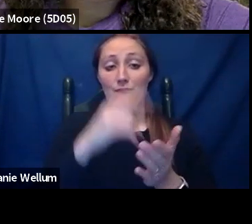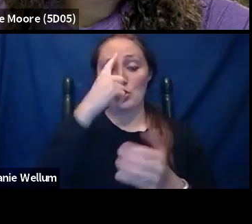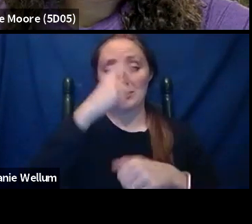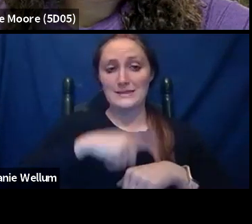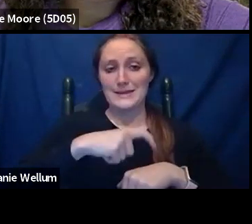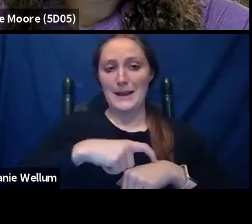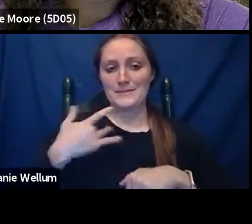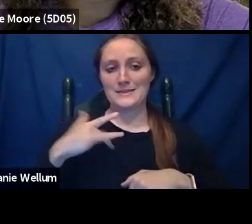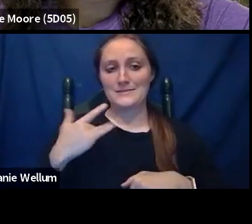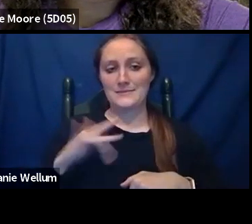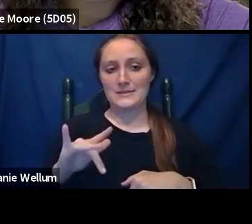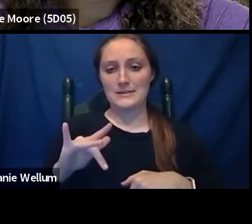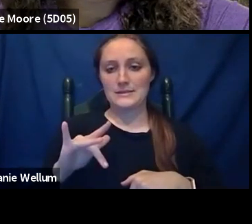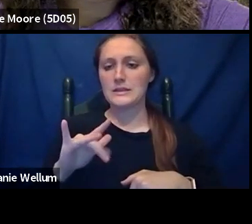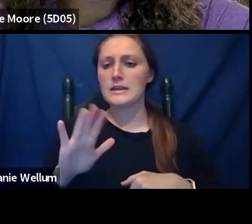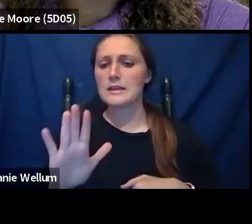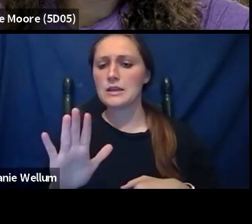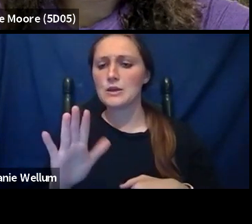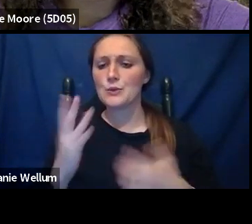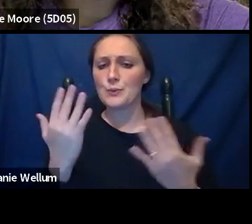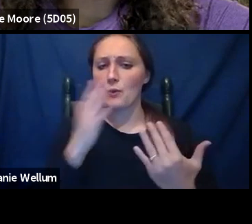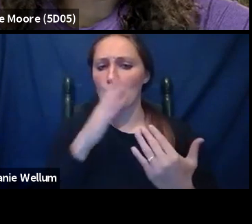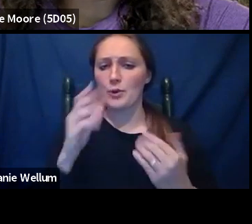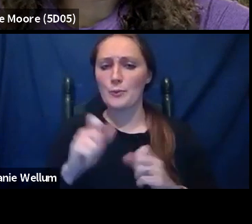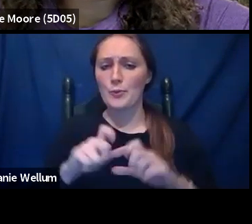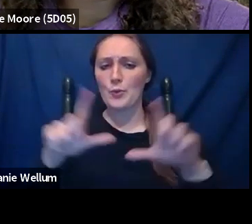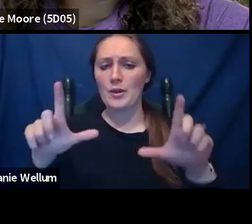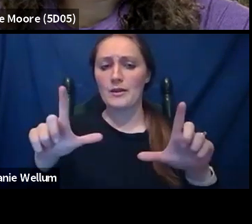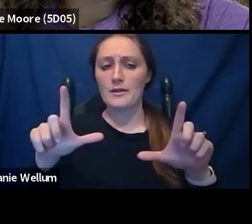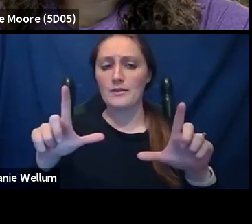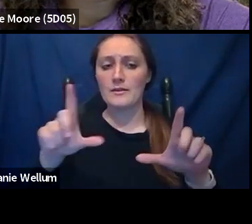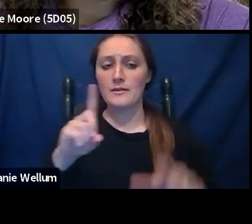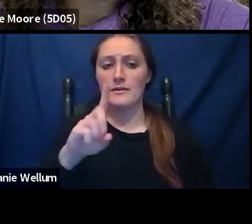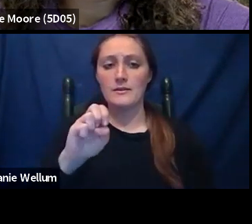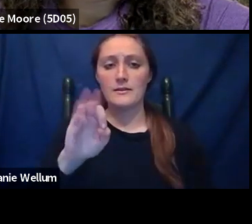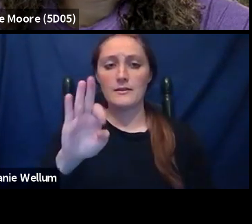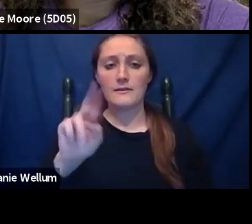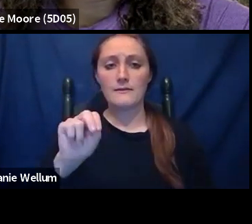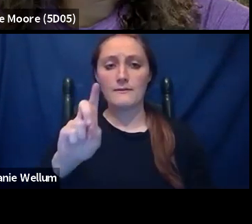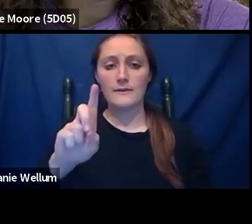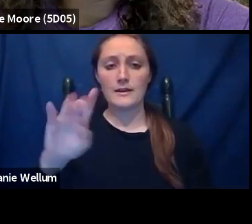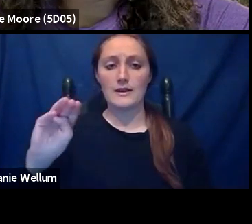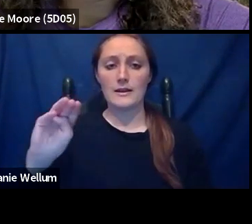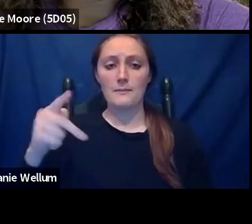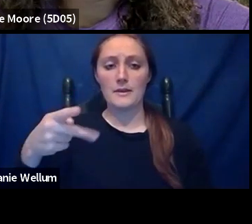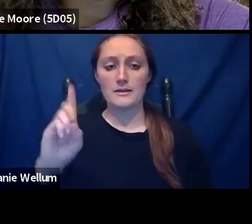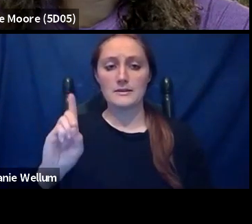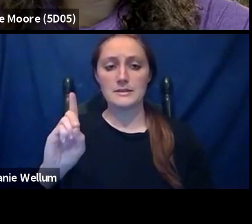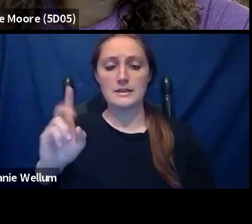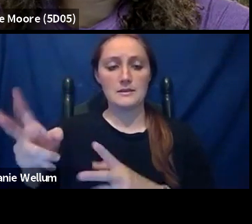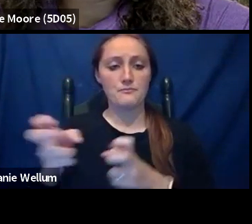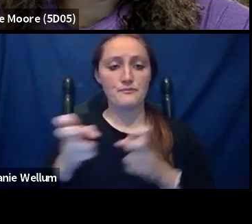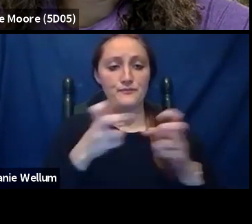to actually, here, let me pull this up, to defund MPD and reallocate that funding to invest in our